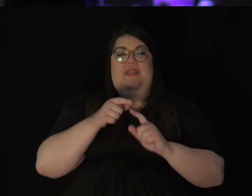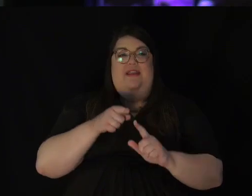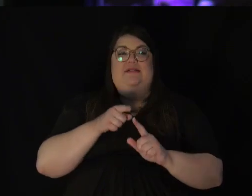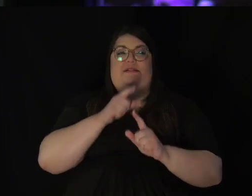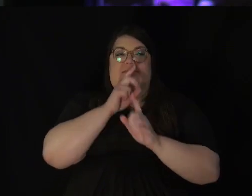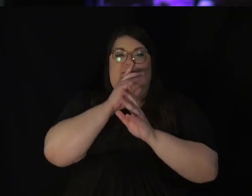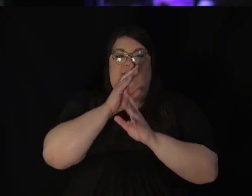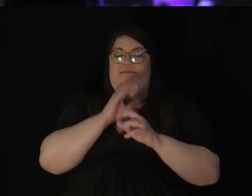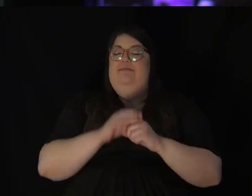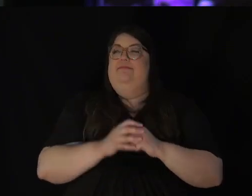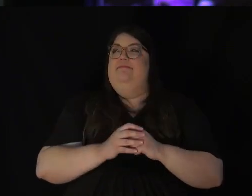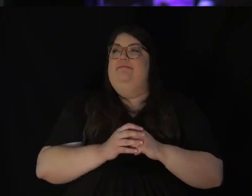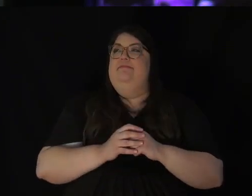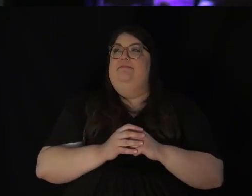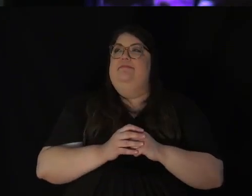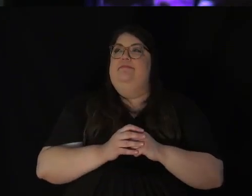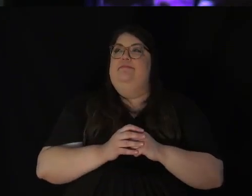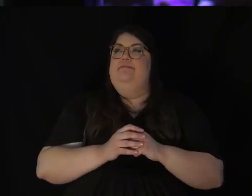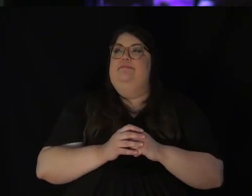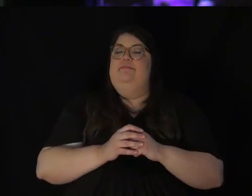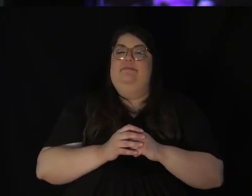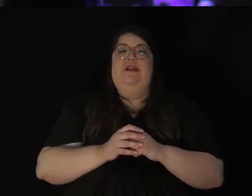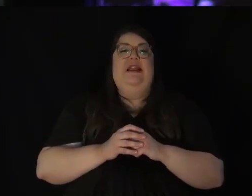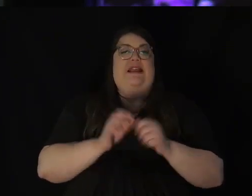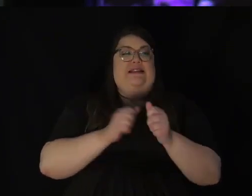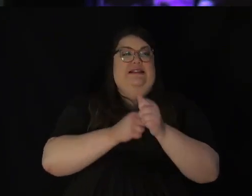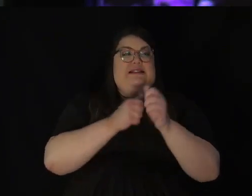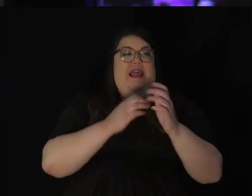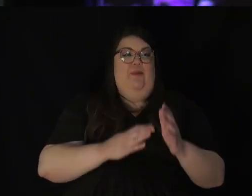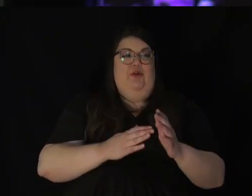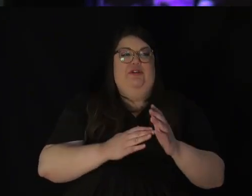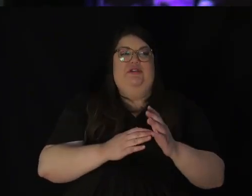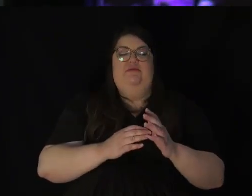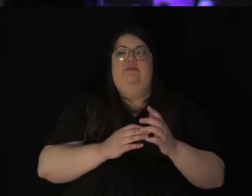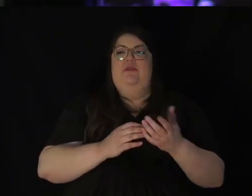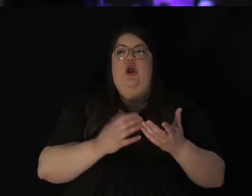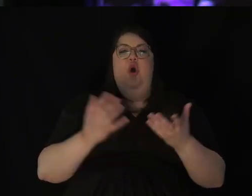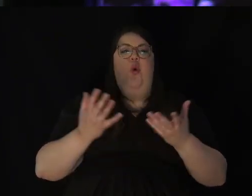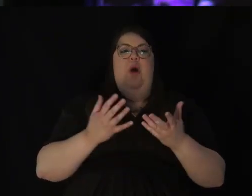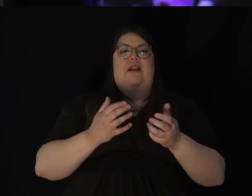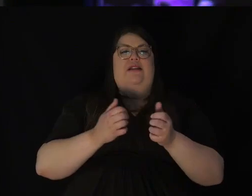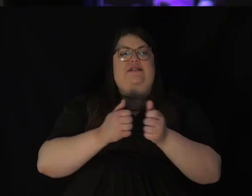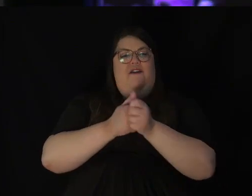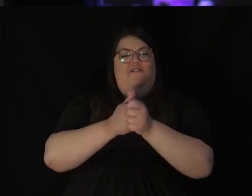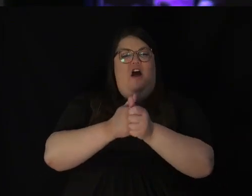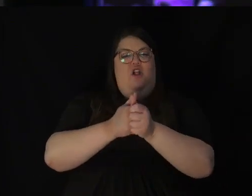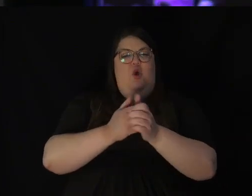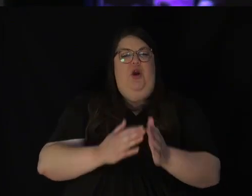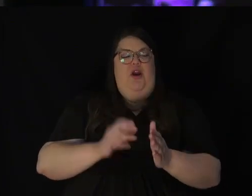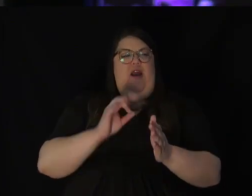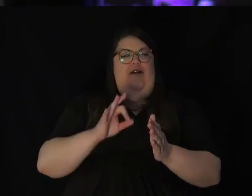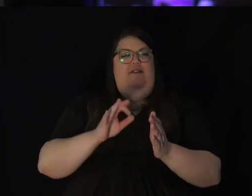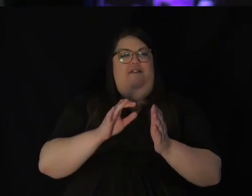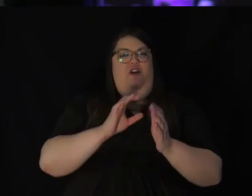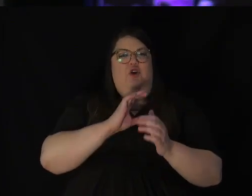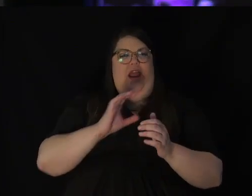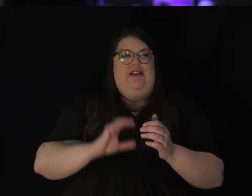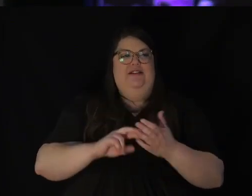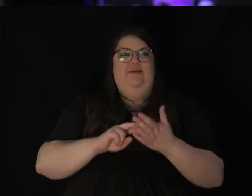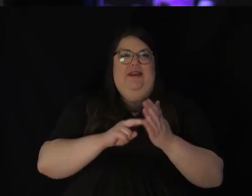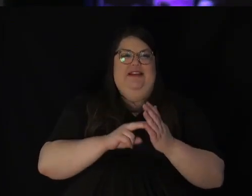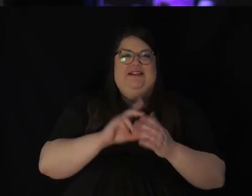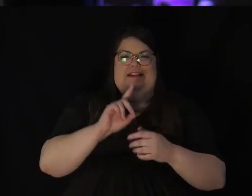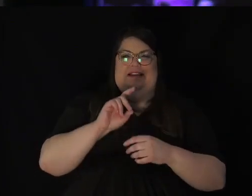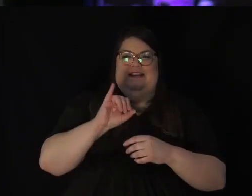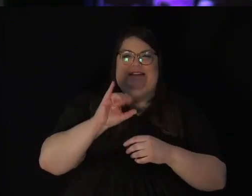blessing. He blessed his disciples. What is a follower of Christ? A disciple.